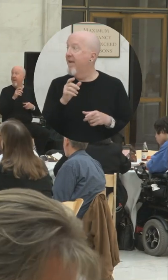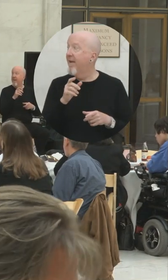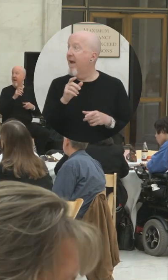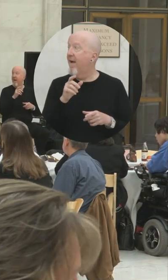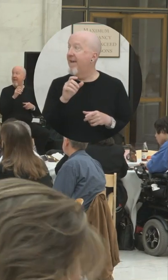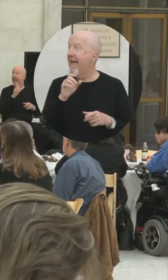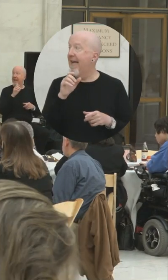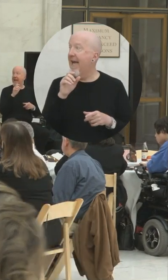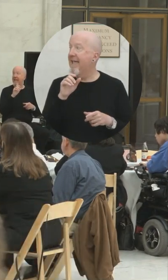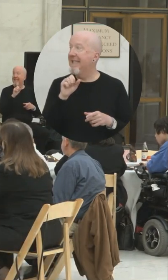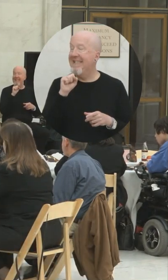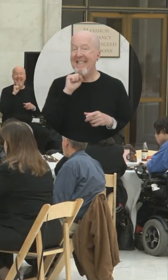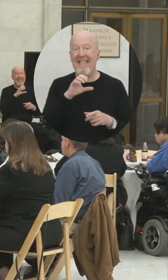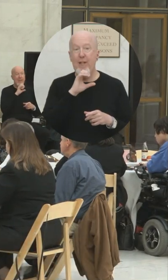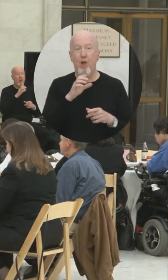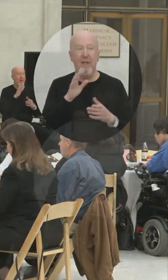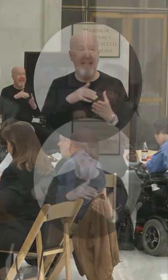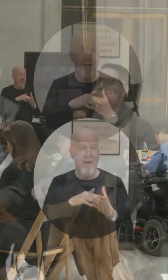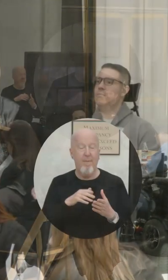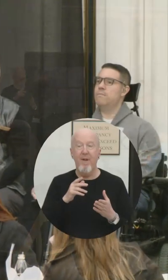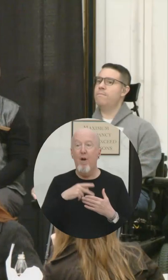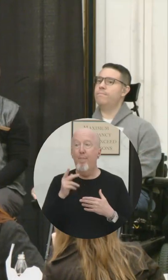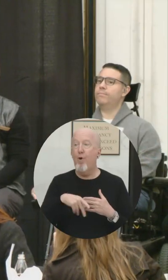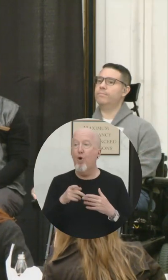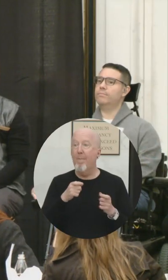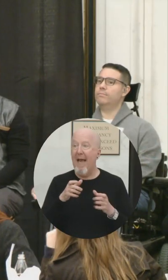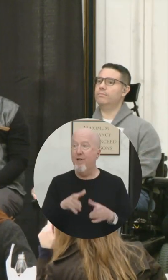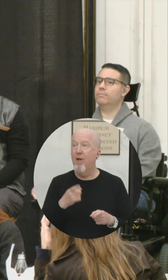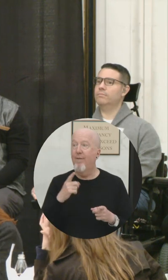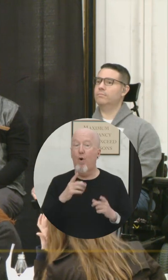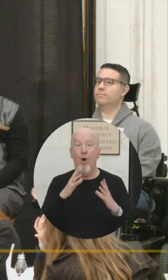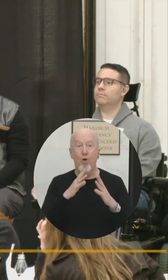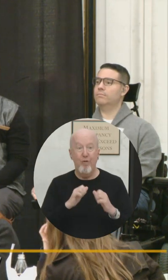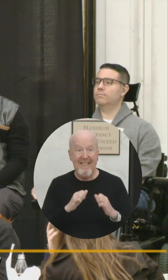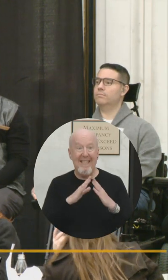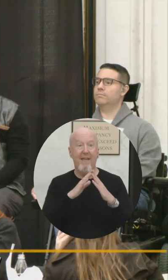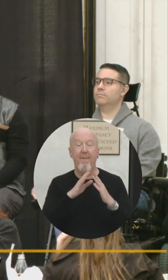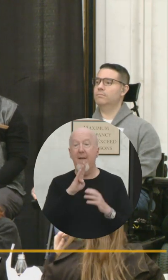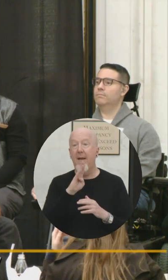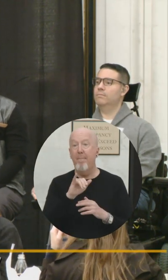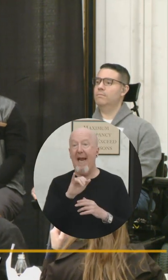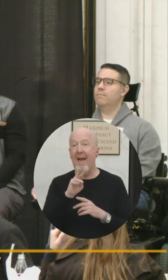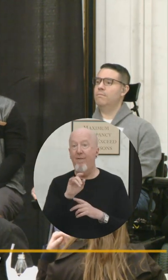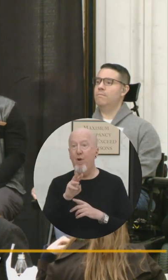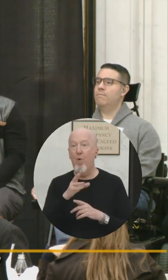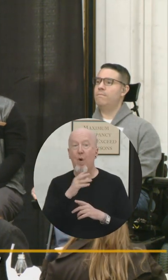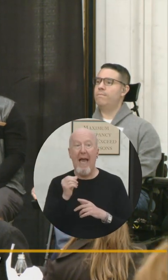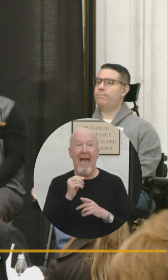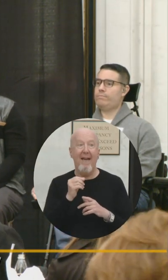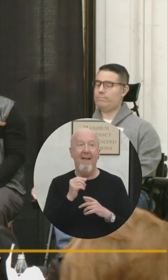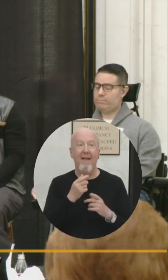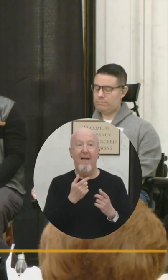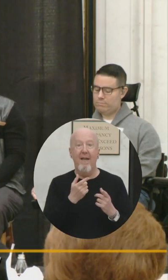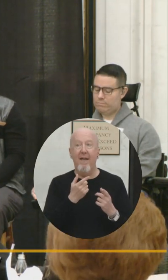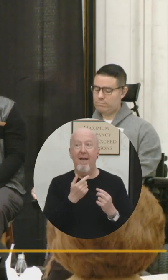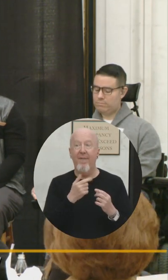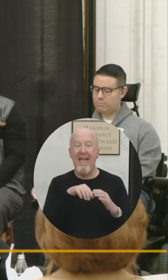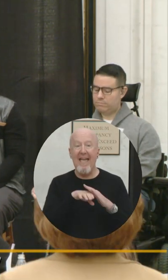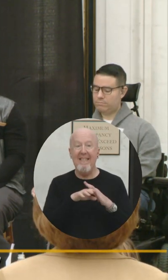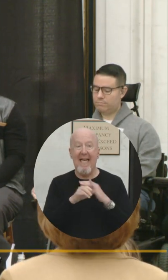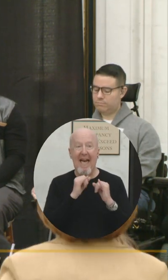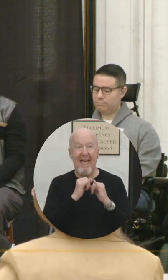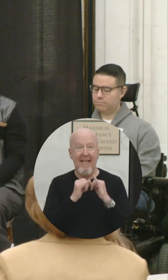Senior Center, the Program Manager for Resilient Bayview, and I'm the Intake Coordinator for Healthy